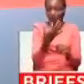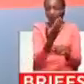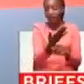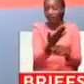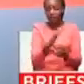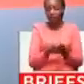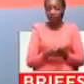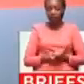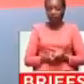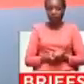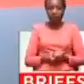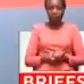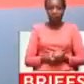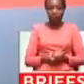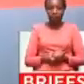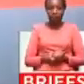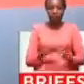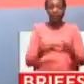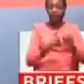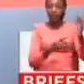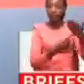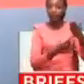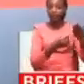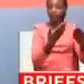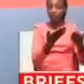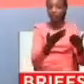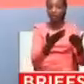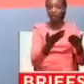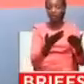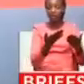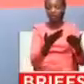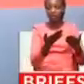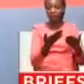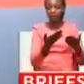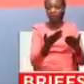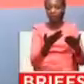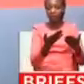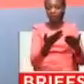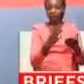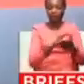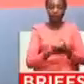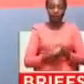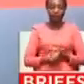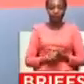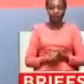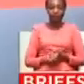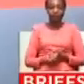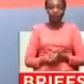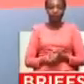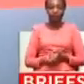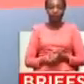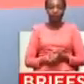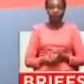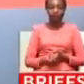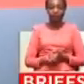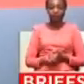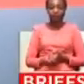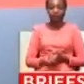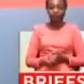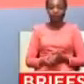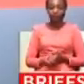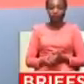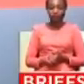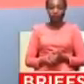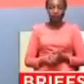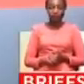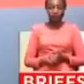just, you know, electronic signals. Spirits can follow these things. Whether it's a tape, tapes are a little old-fashioned, but